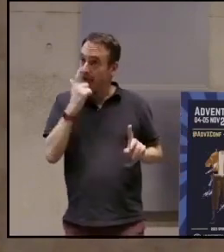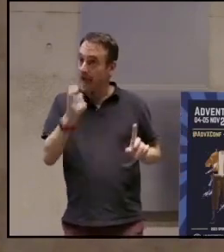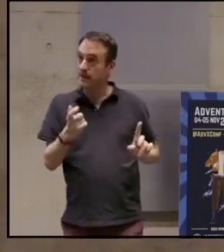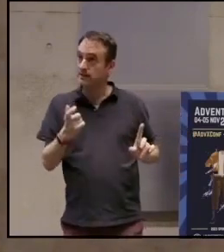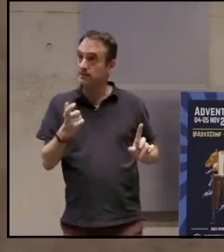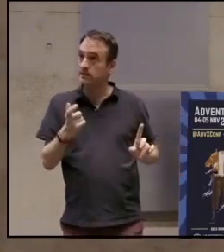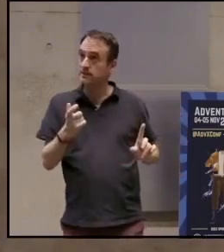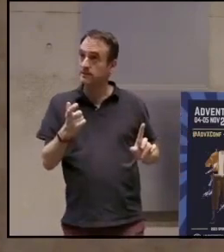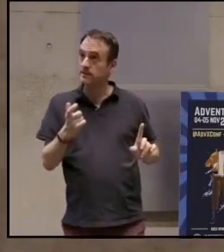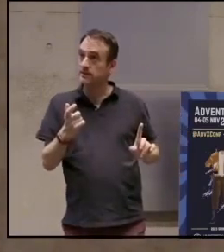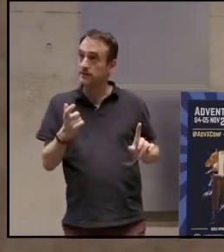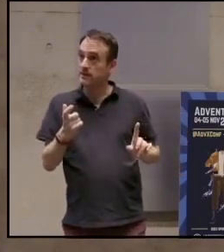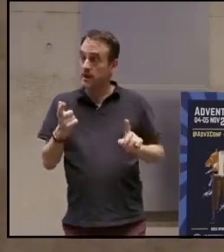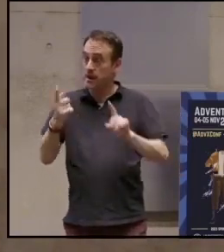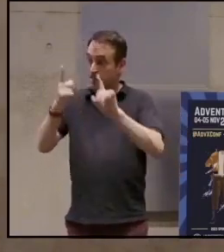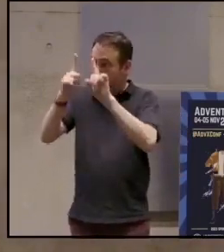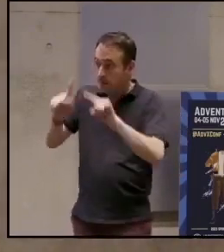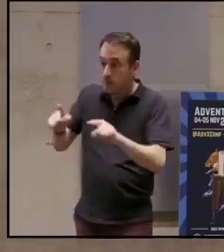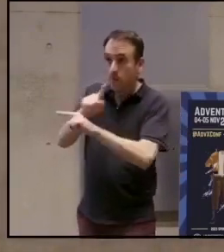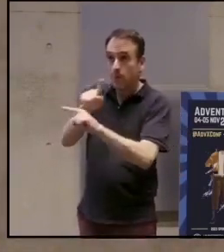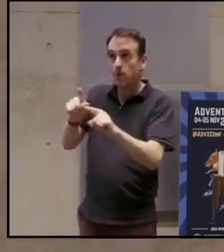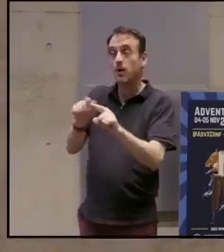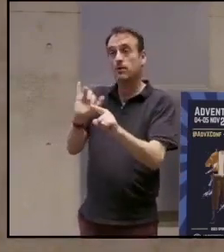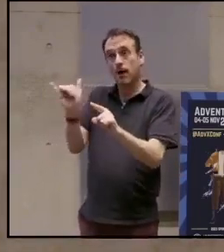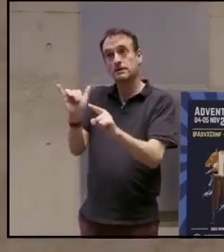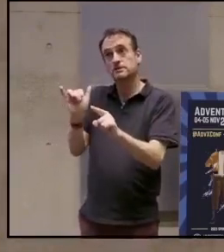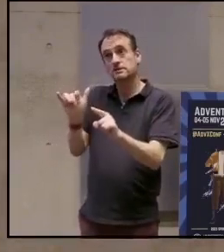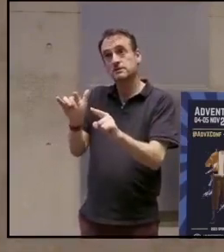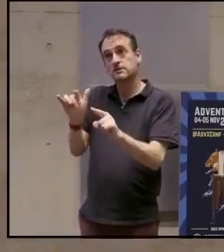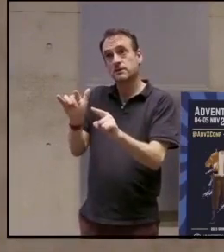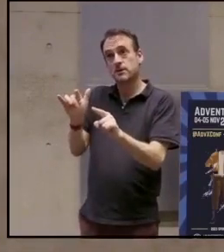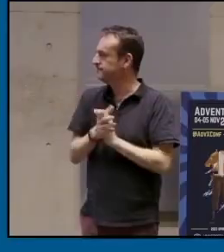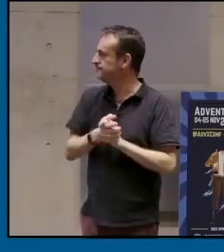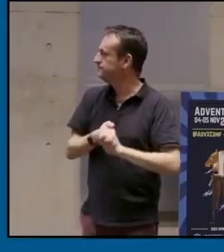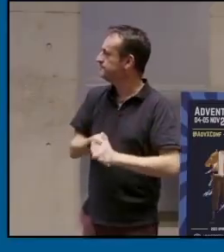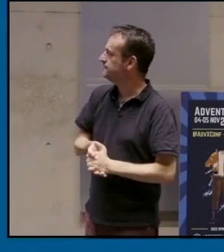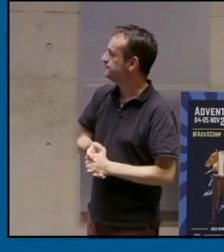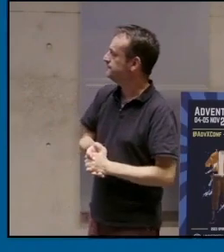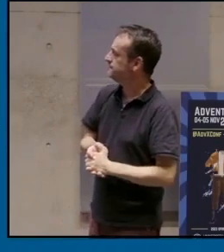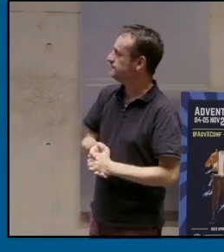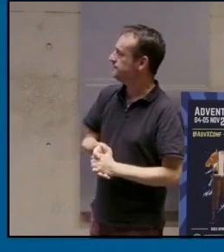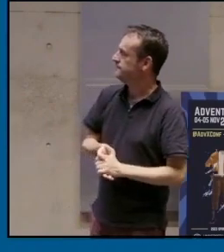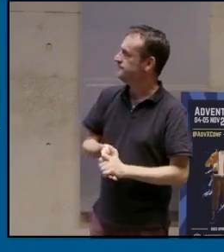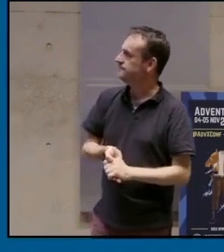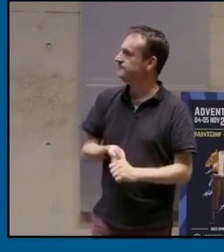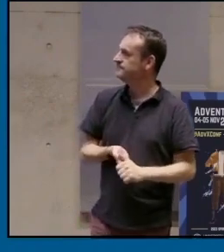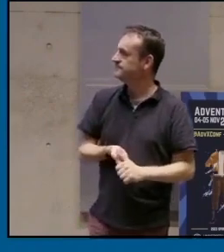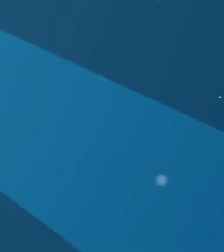always can, and as they always will, inspire you. Thank you.